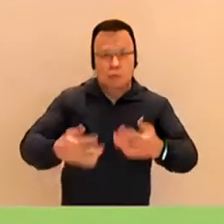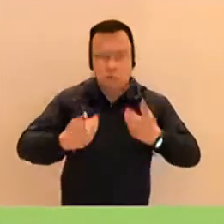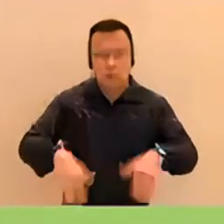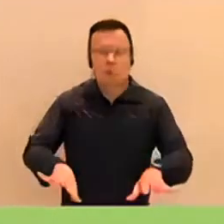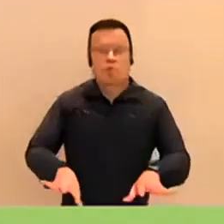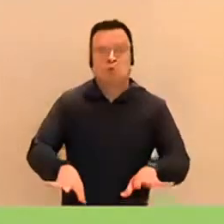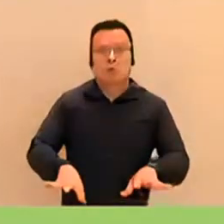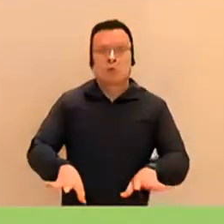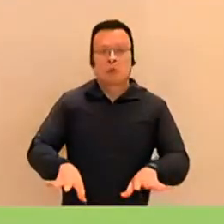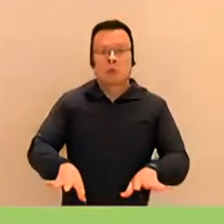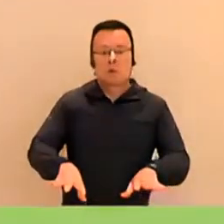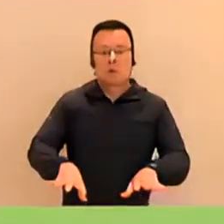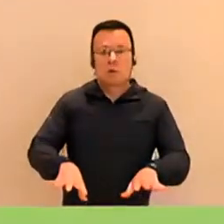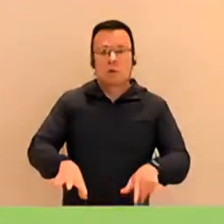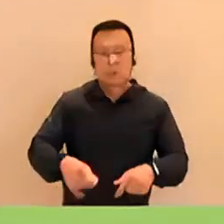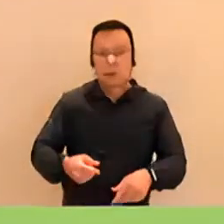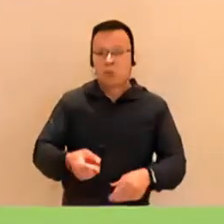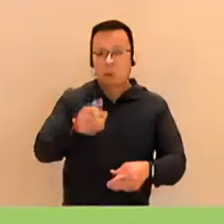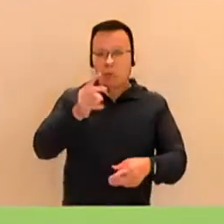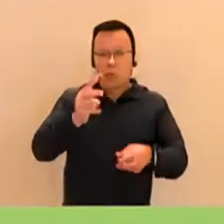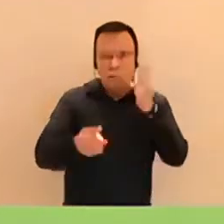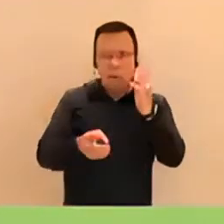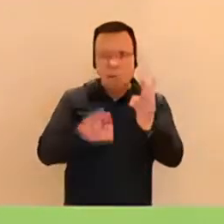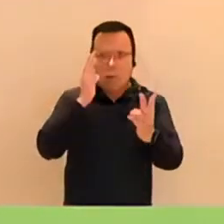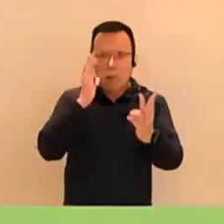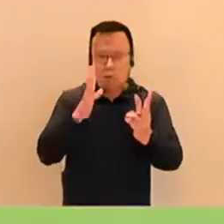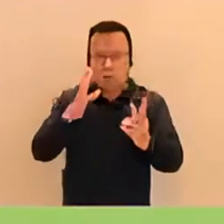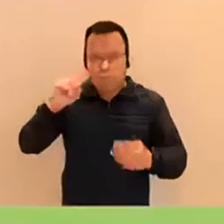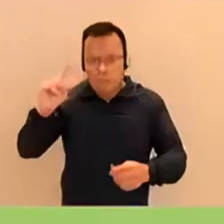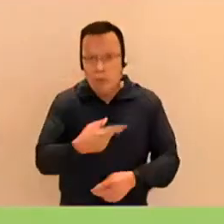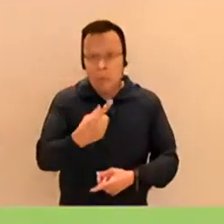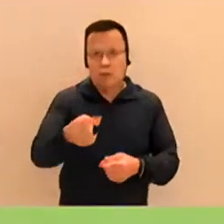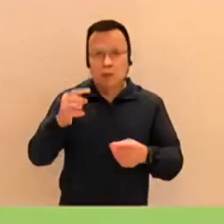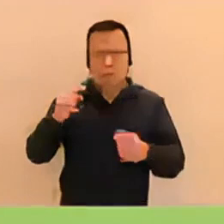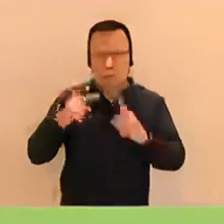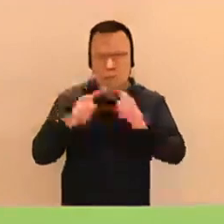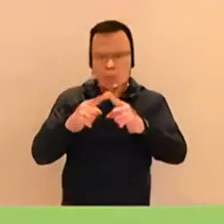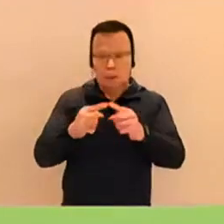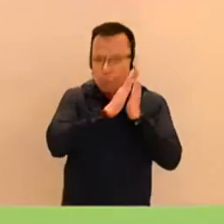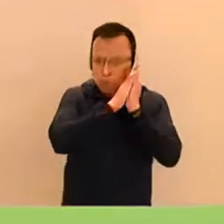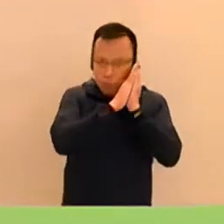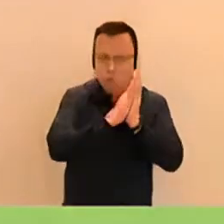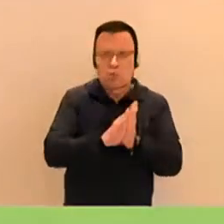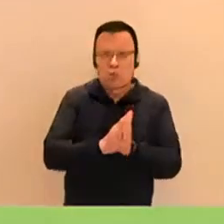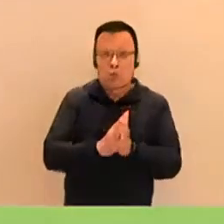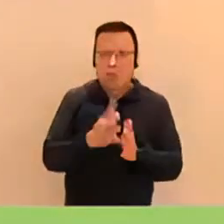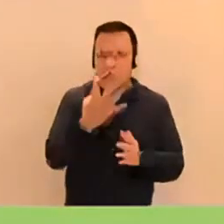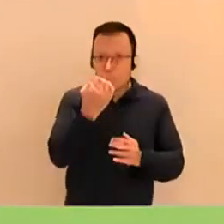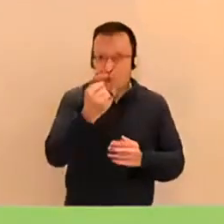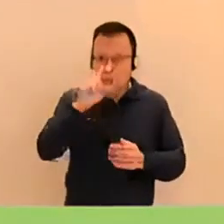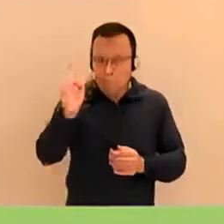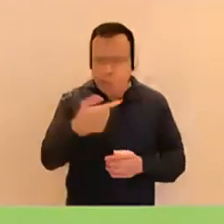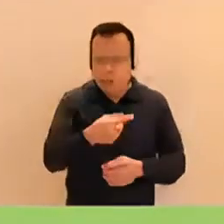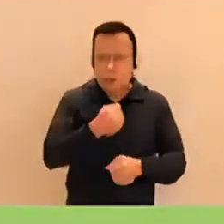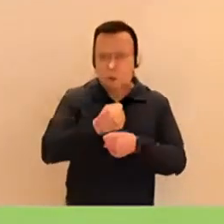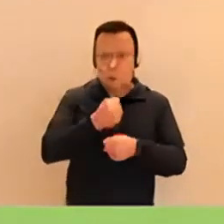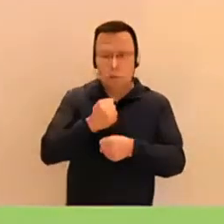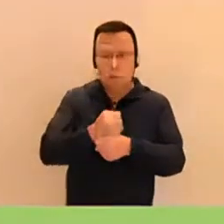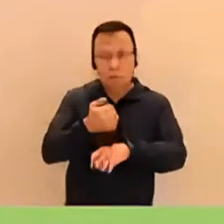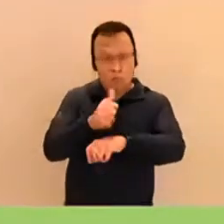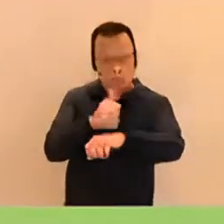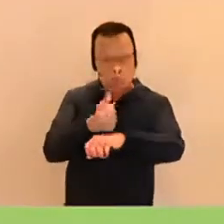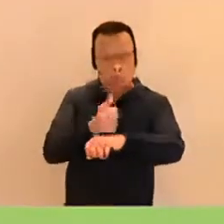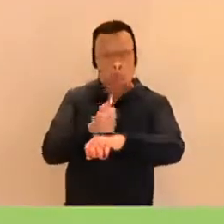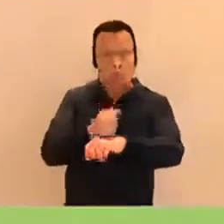of 2.5 million and create some 500,000 new jobs. Now,